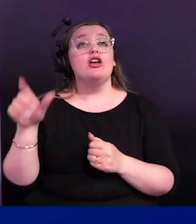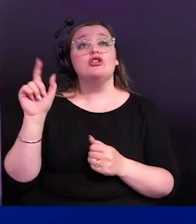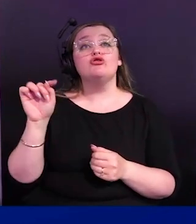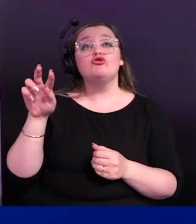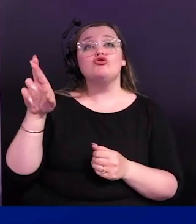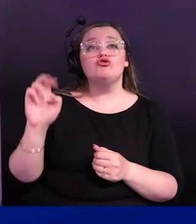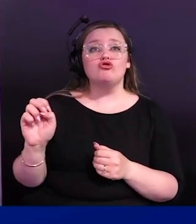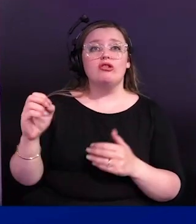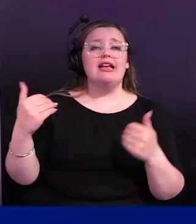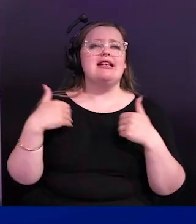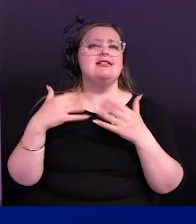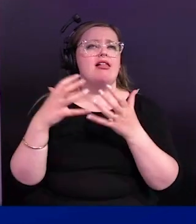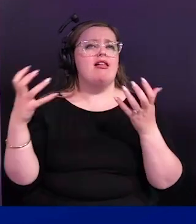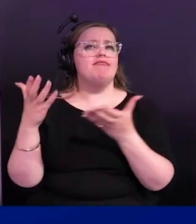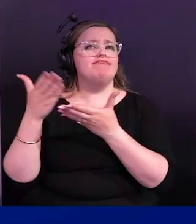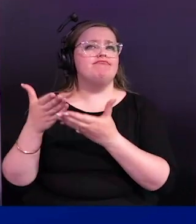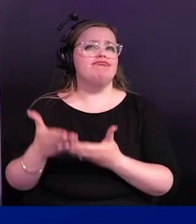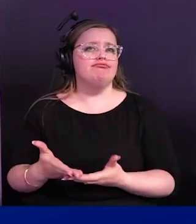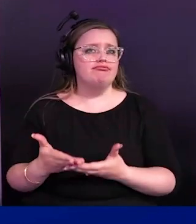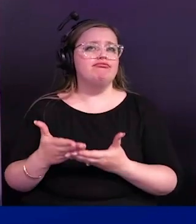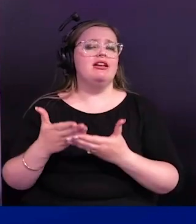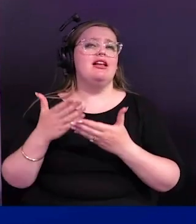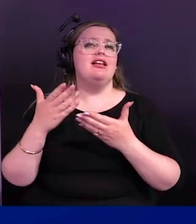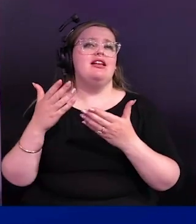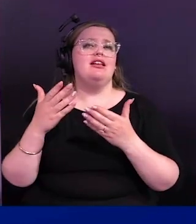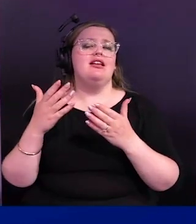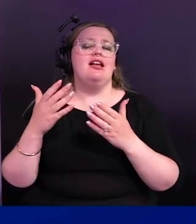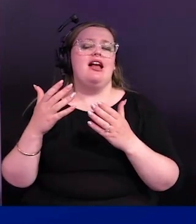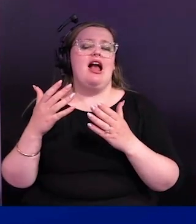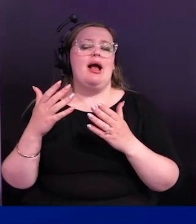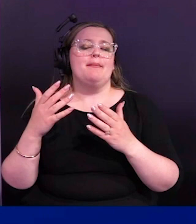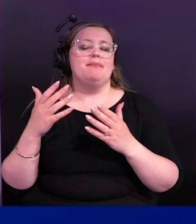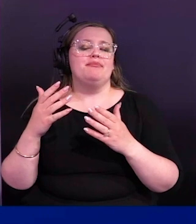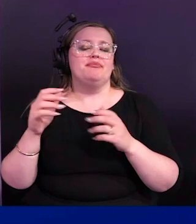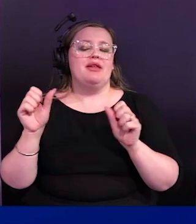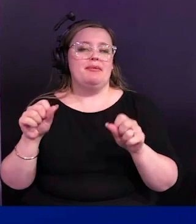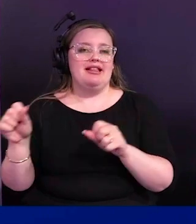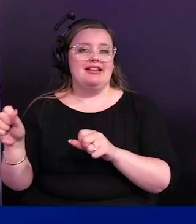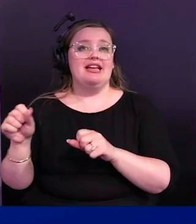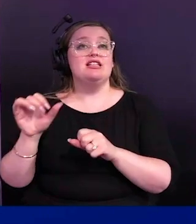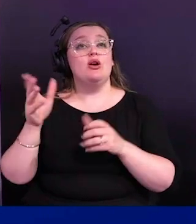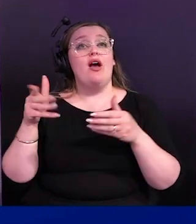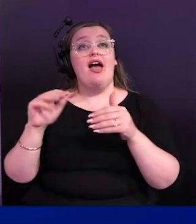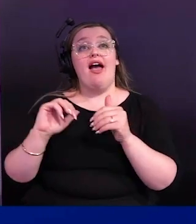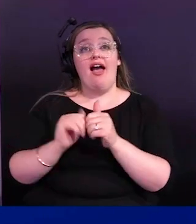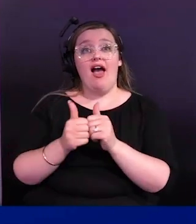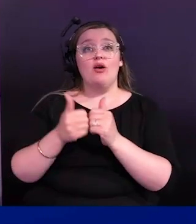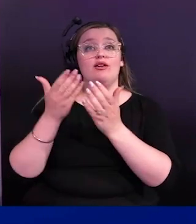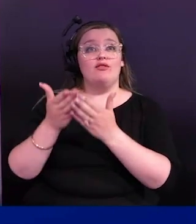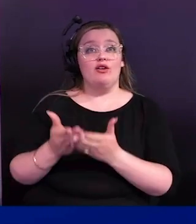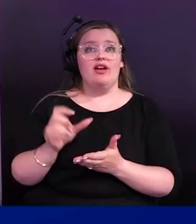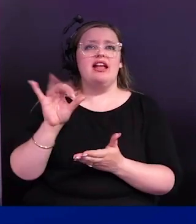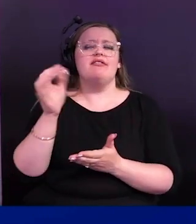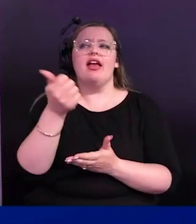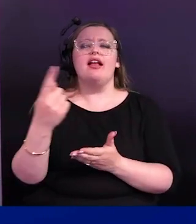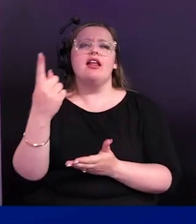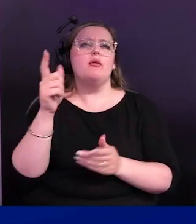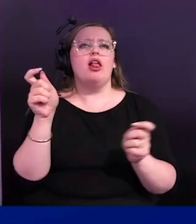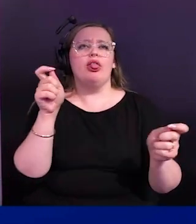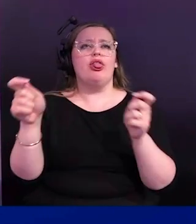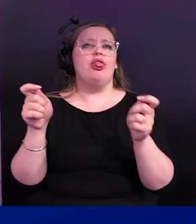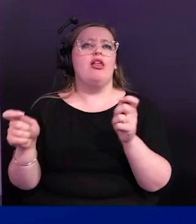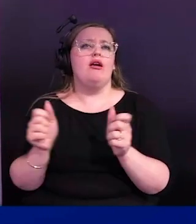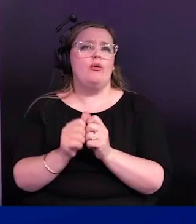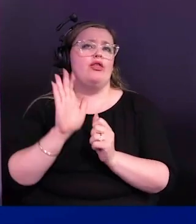log validation capability, which is a cryptographical way to verify if anyone has tampered with your precious